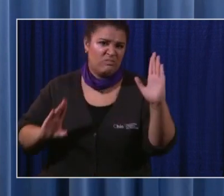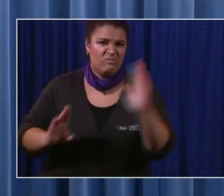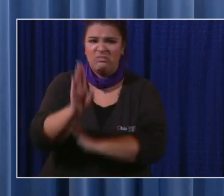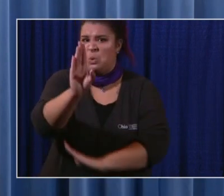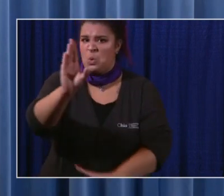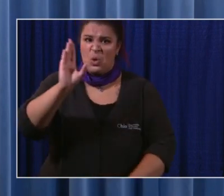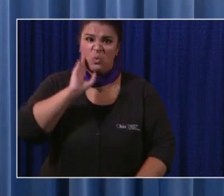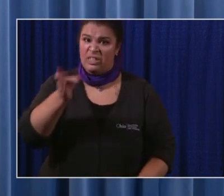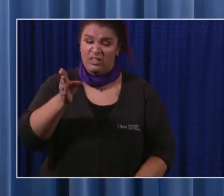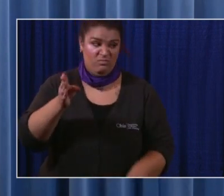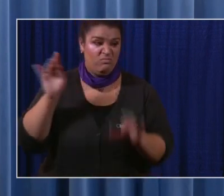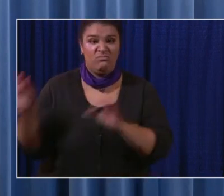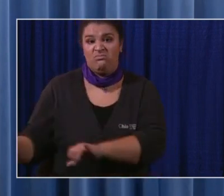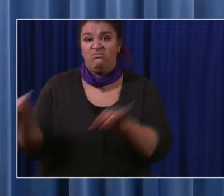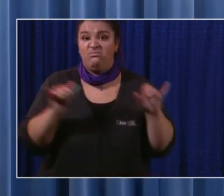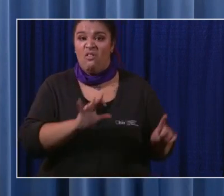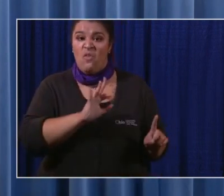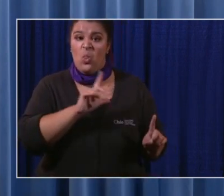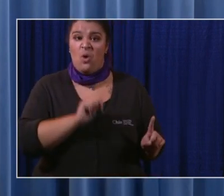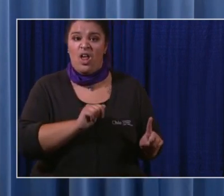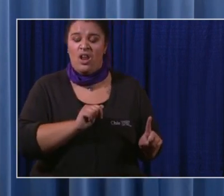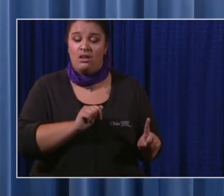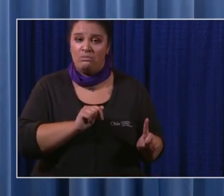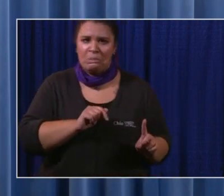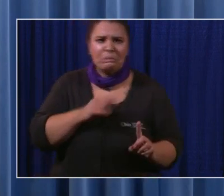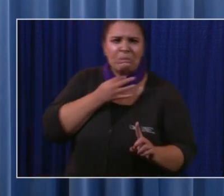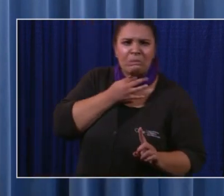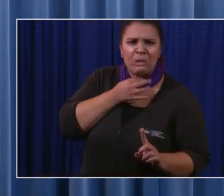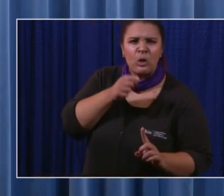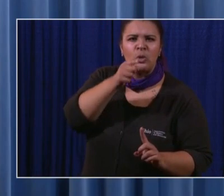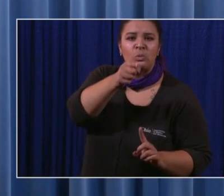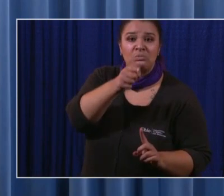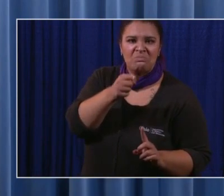if you have a response to that warning.